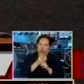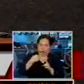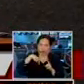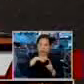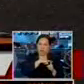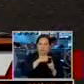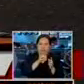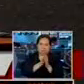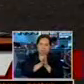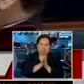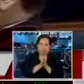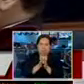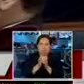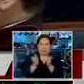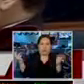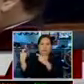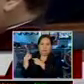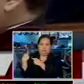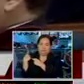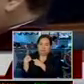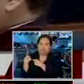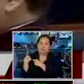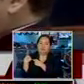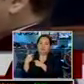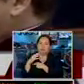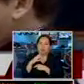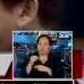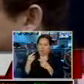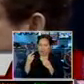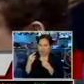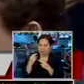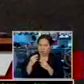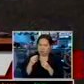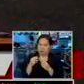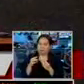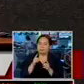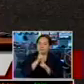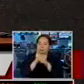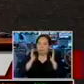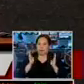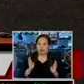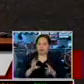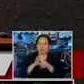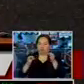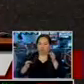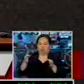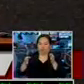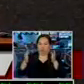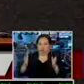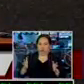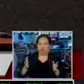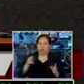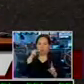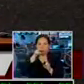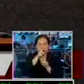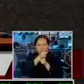and higher obligation and responsibility as body of jurors to see